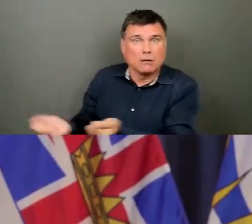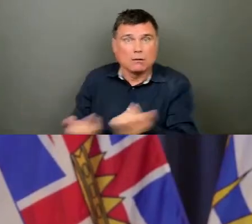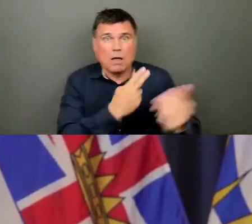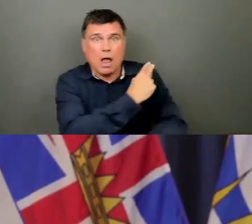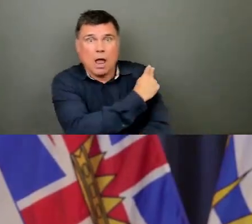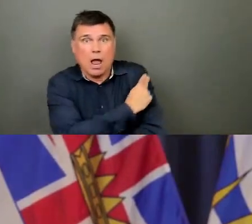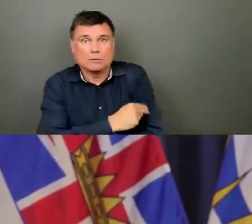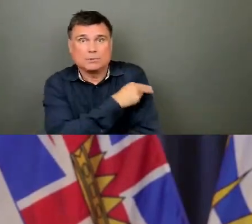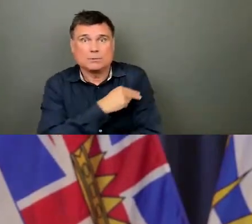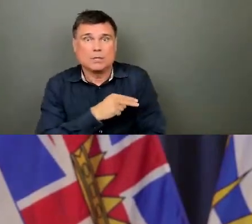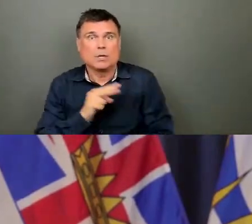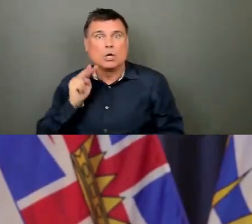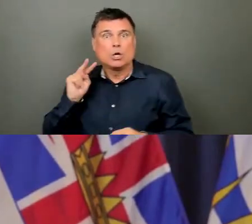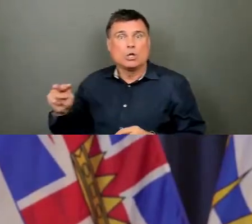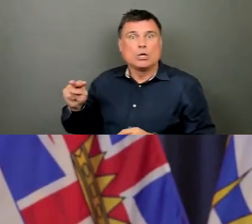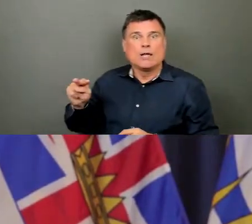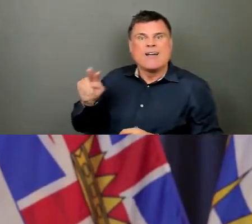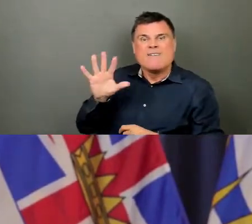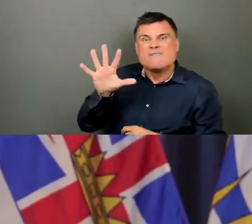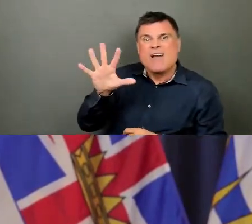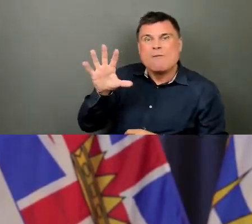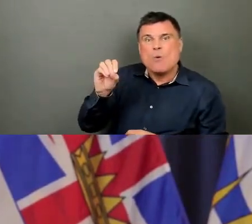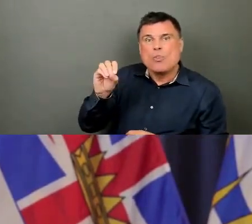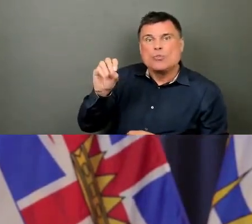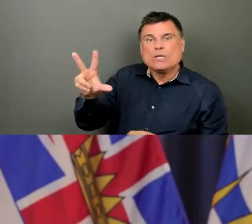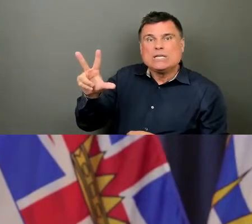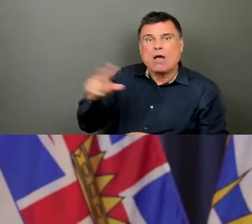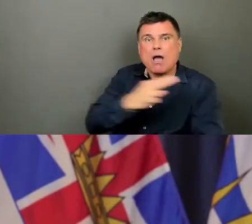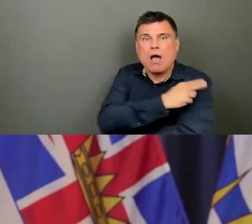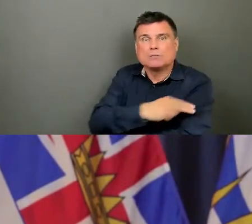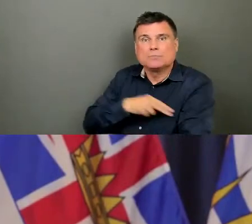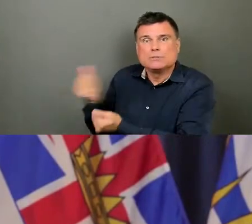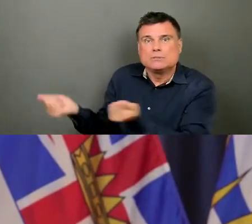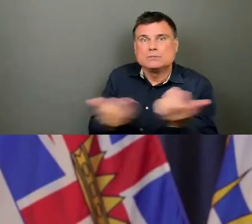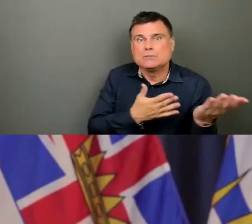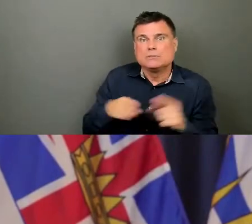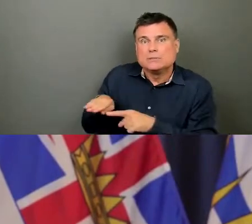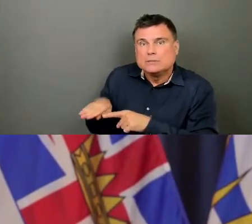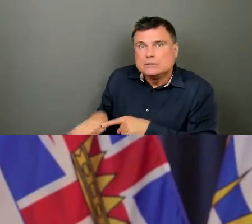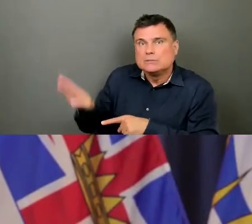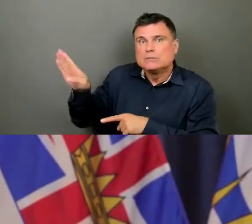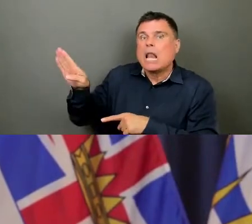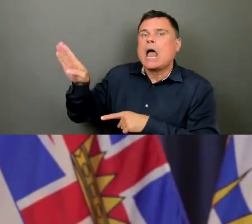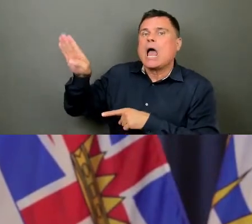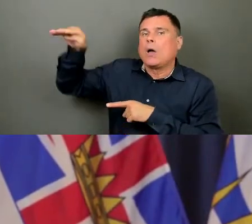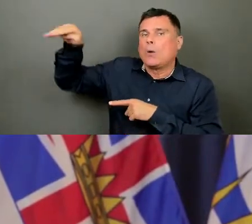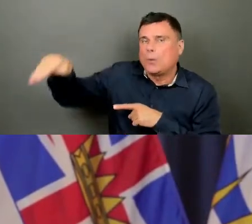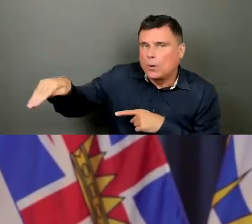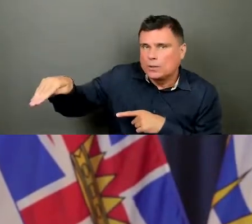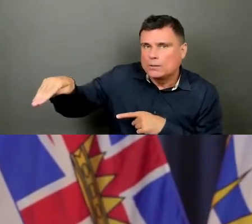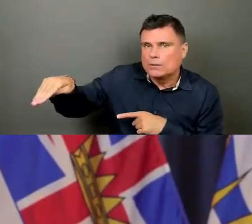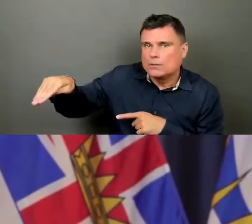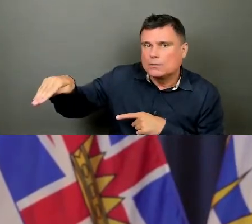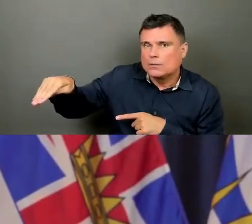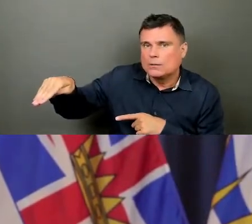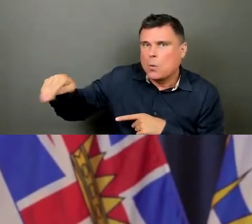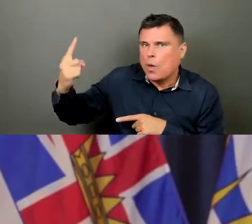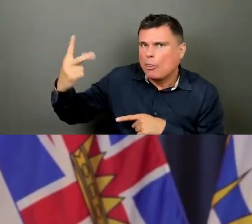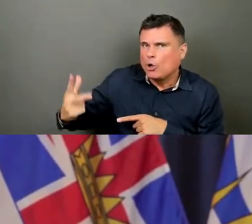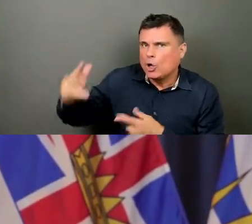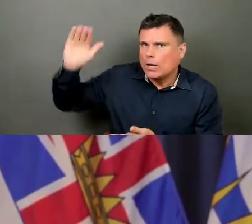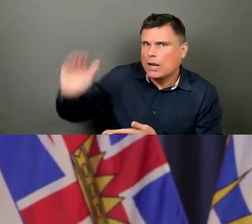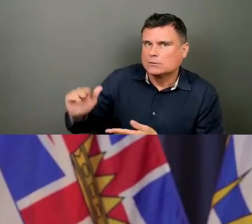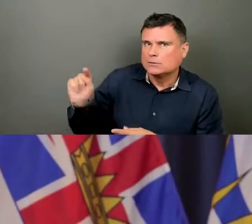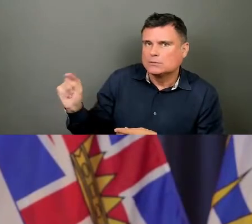about 503, we're at about a third of that level, it still puts significant pressure on the system and does regionally.